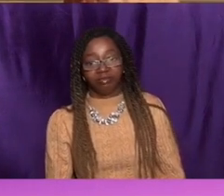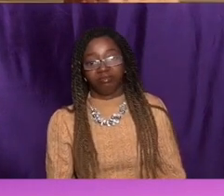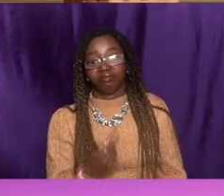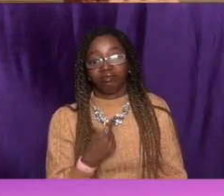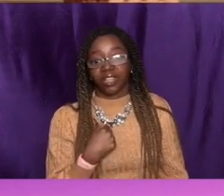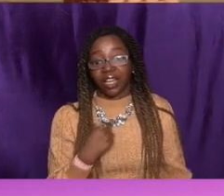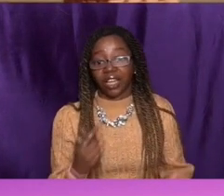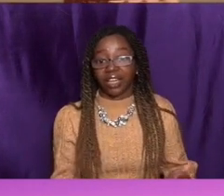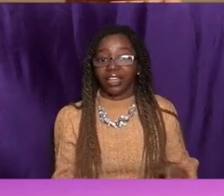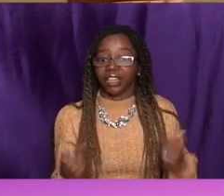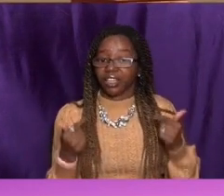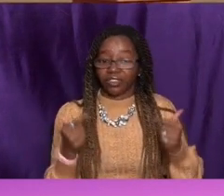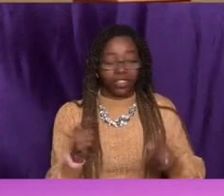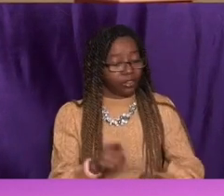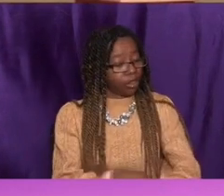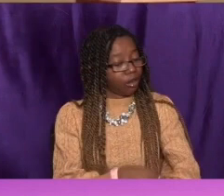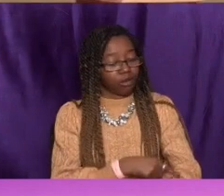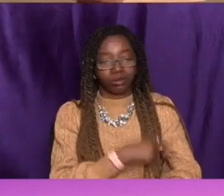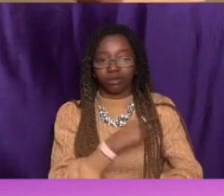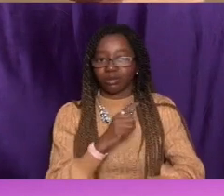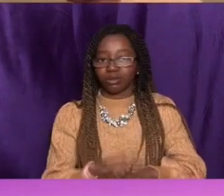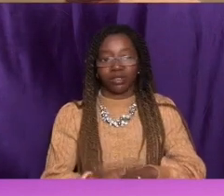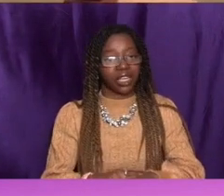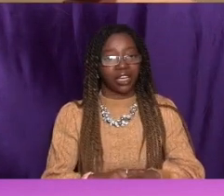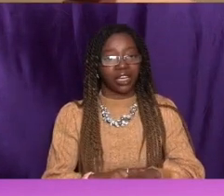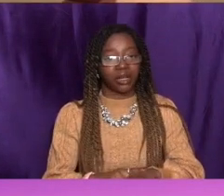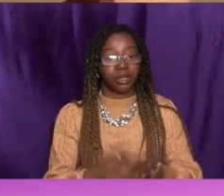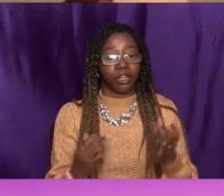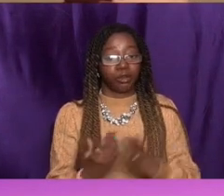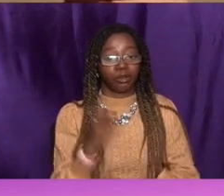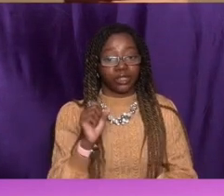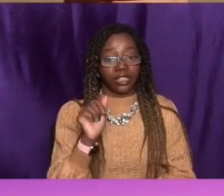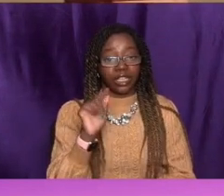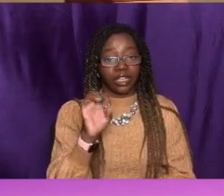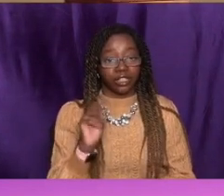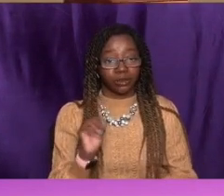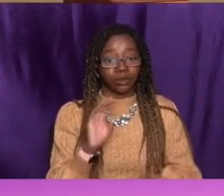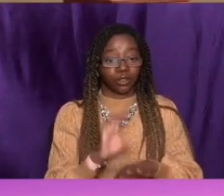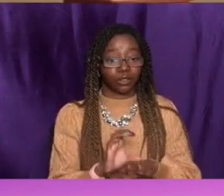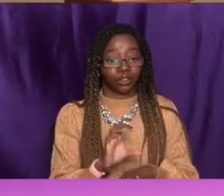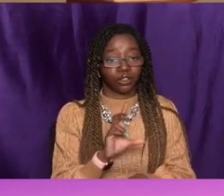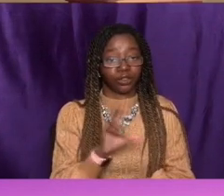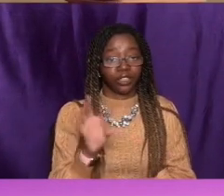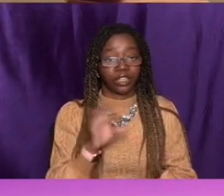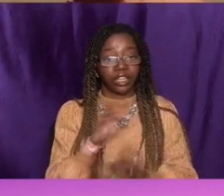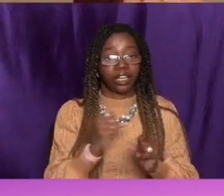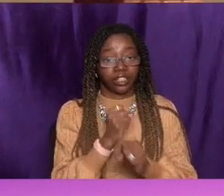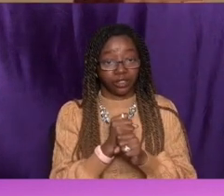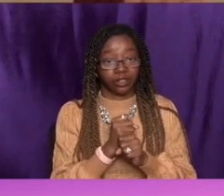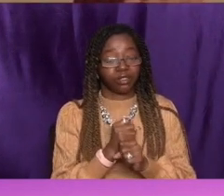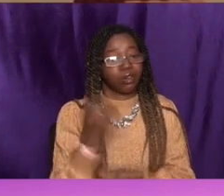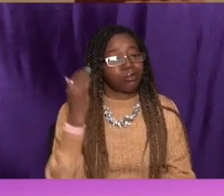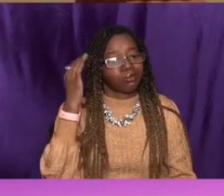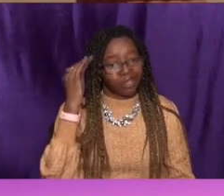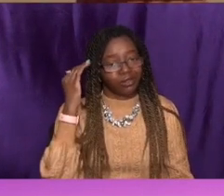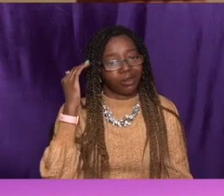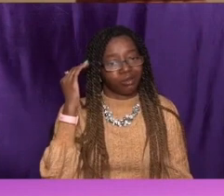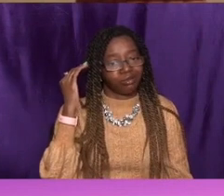I have lived long enough now and pastored the New Salem Church now 39 years to know